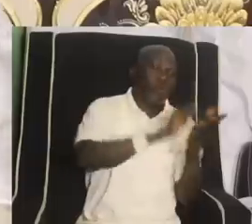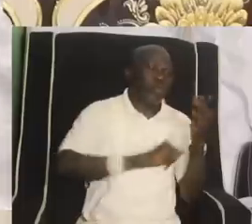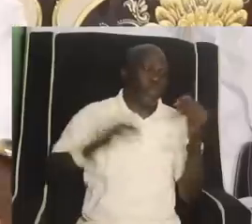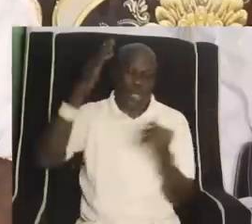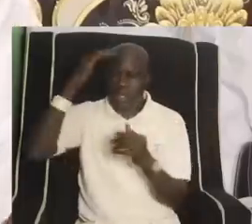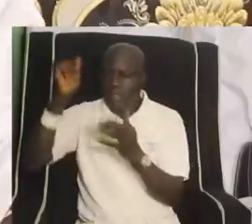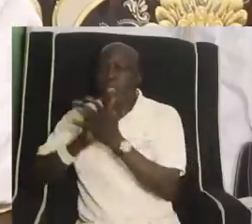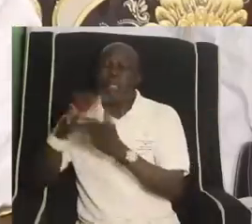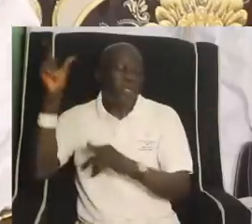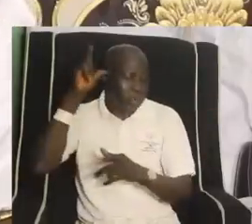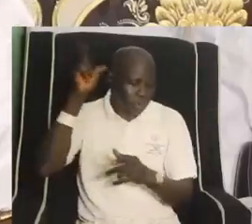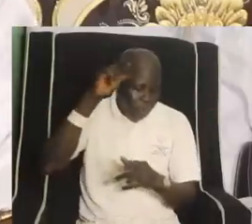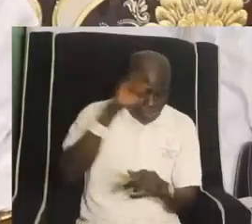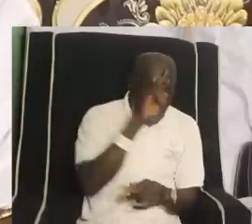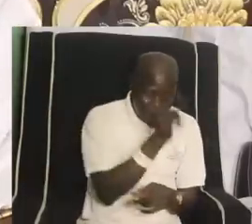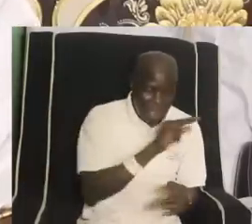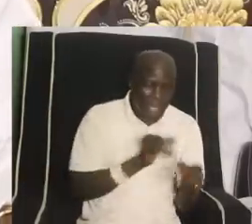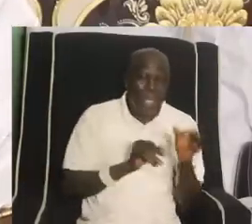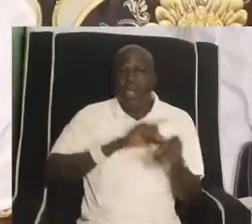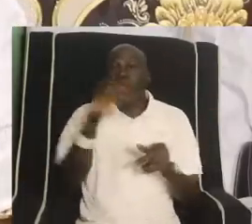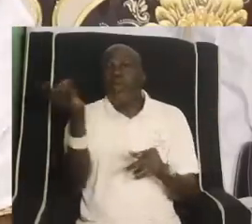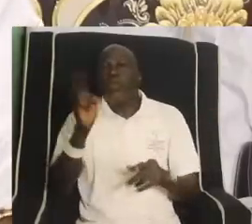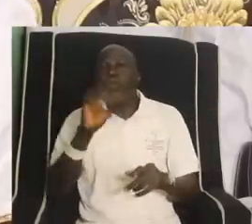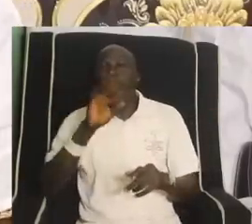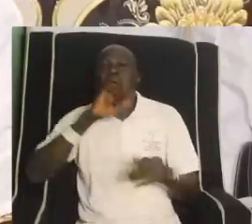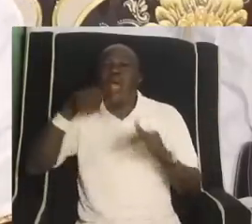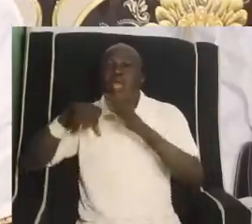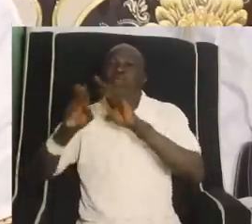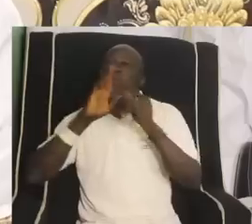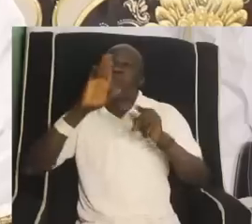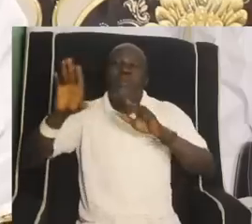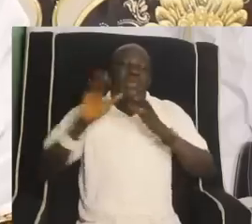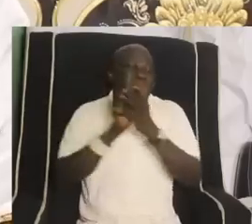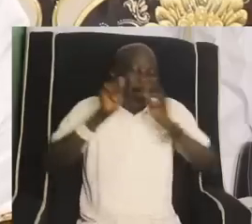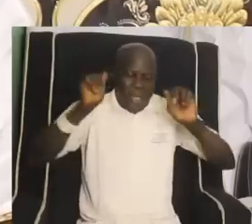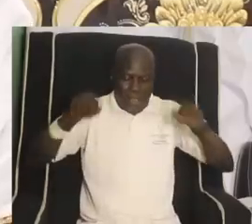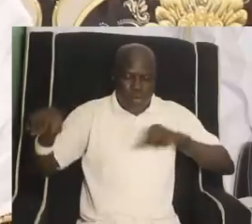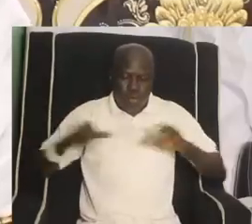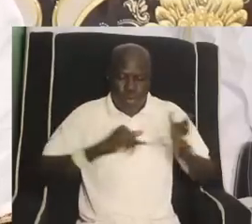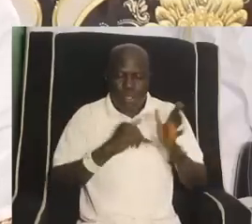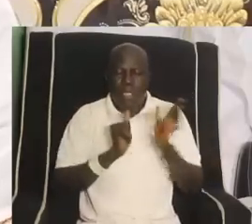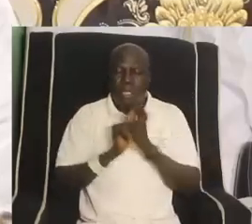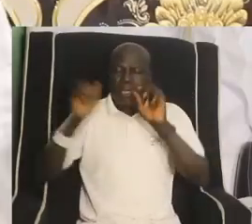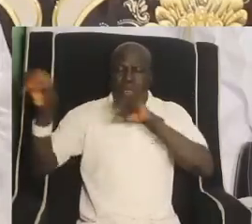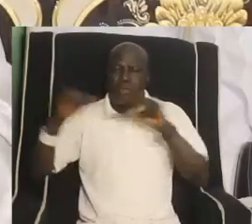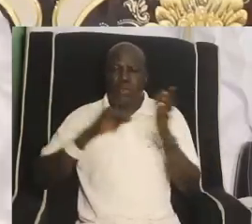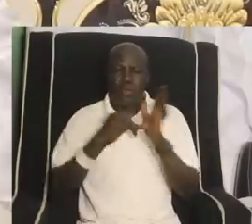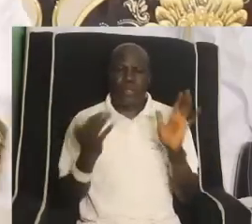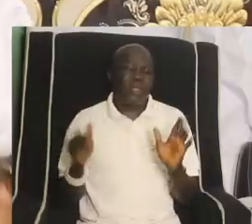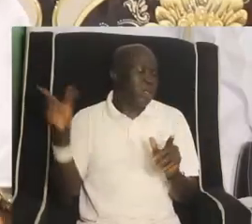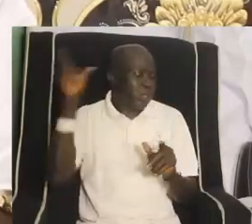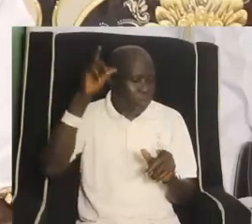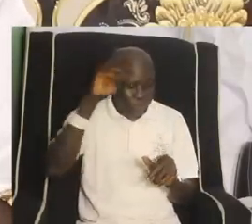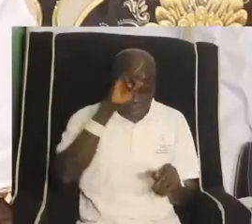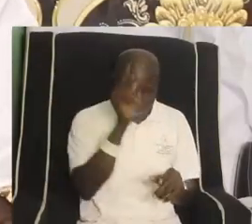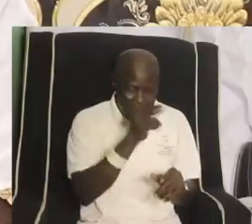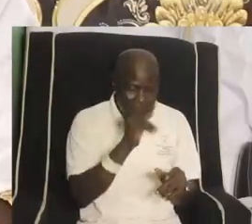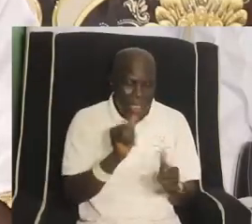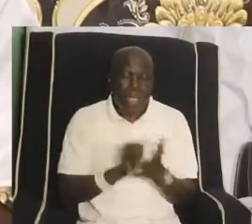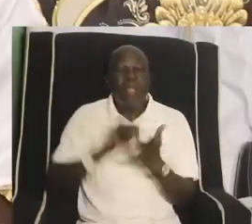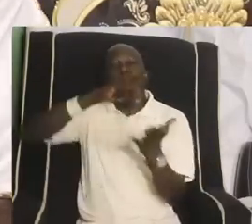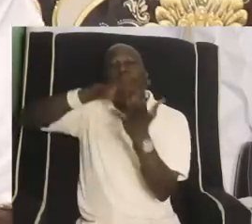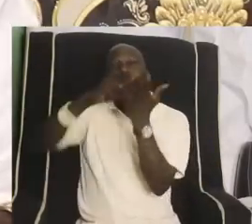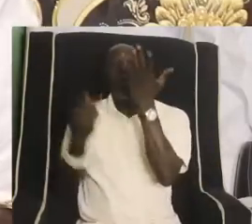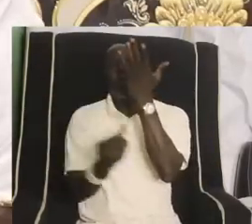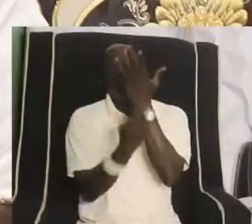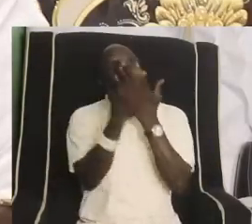more than that. Listen to me, sir. You can do it wherever you may be. You can do it. Listen, sir.